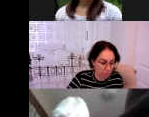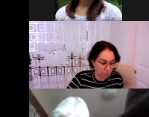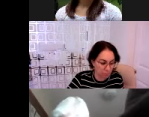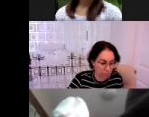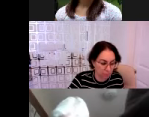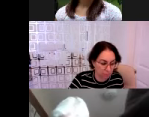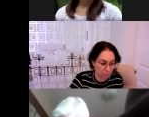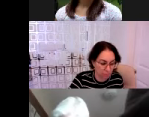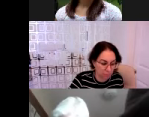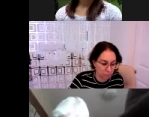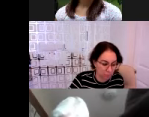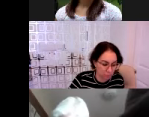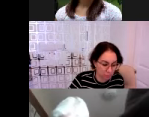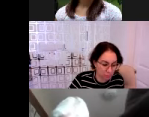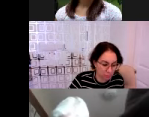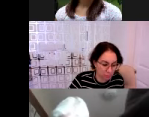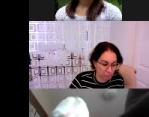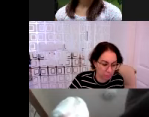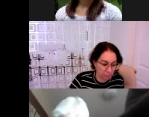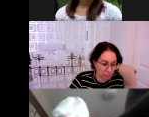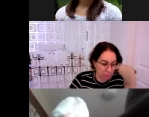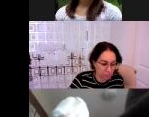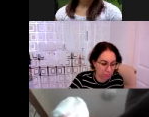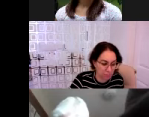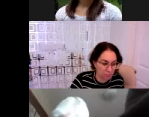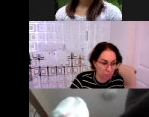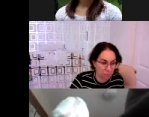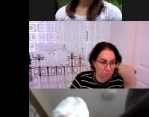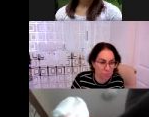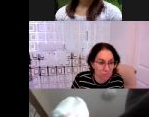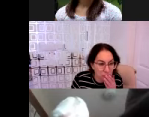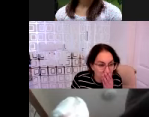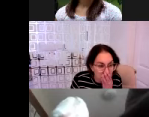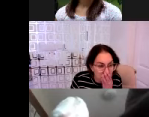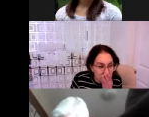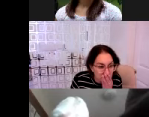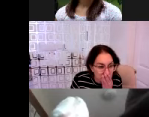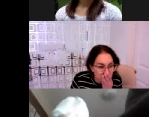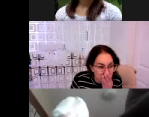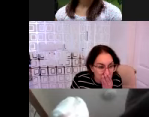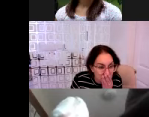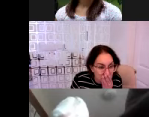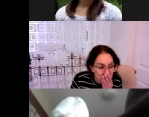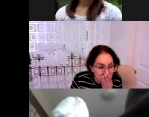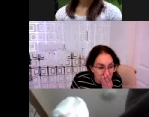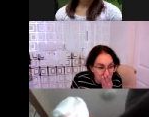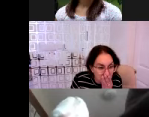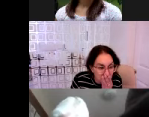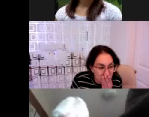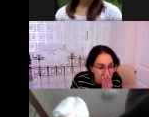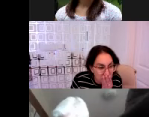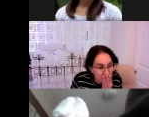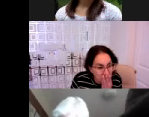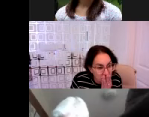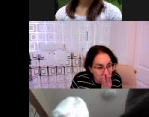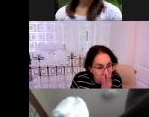one particular location on the pathway, but we see a change in mean diffusivity pretty much equivalent along the full